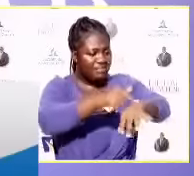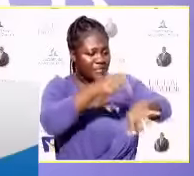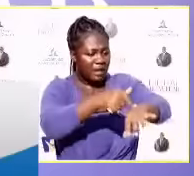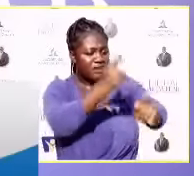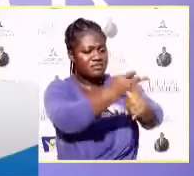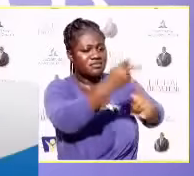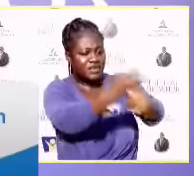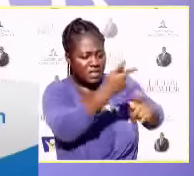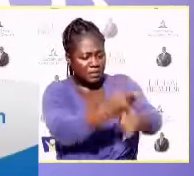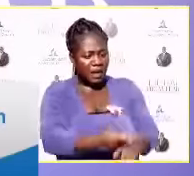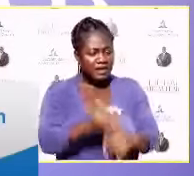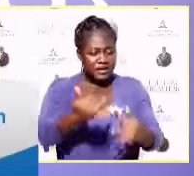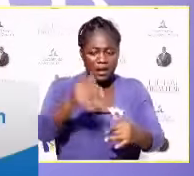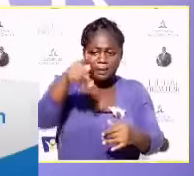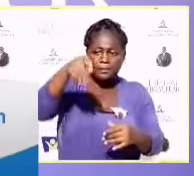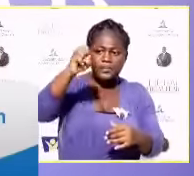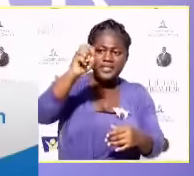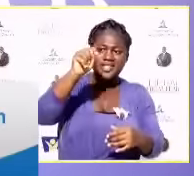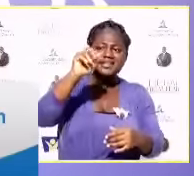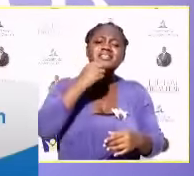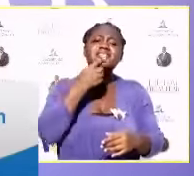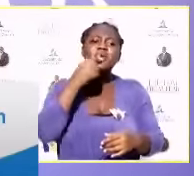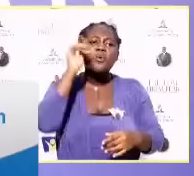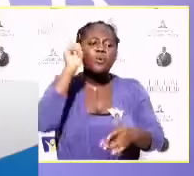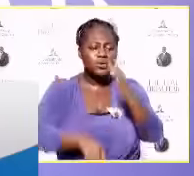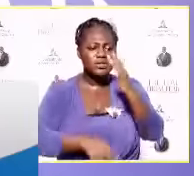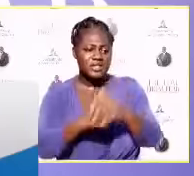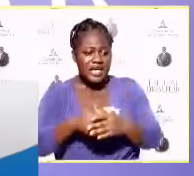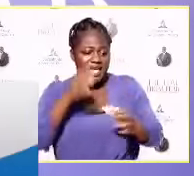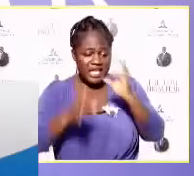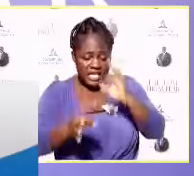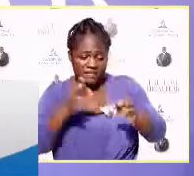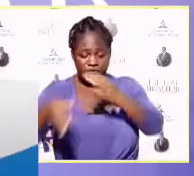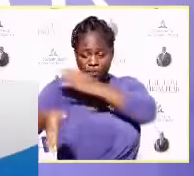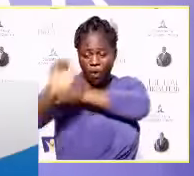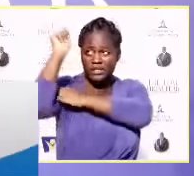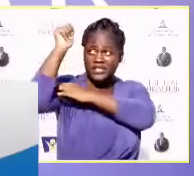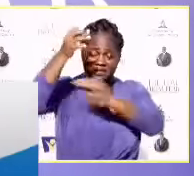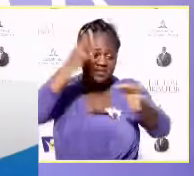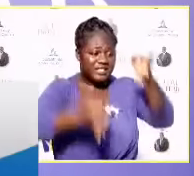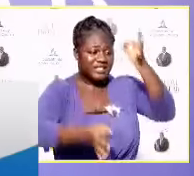What is Peter saying? If God judged those angels